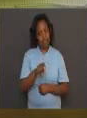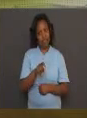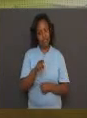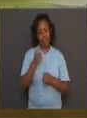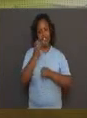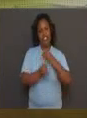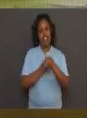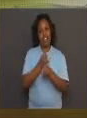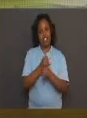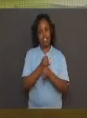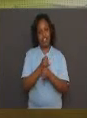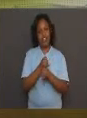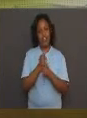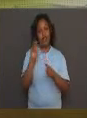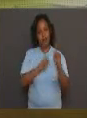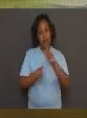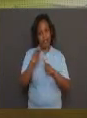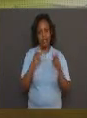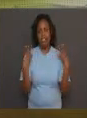the international community.